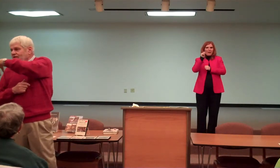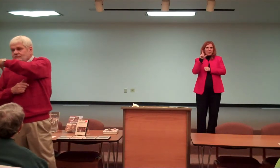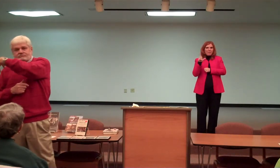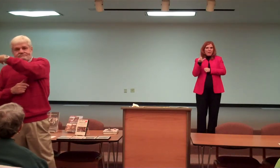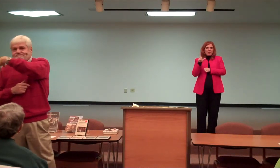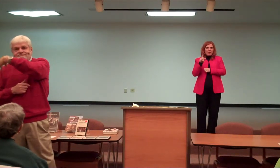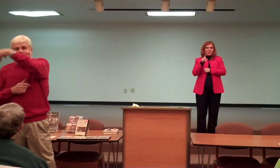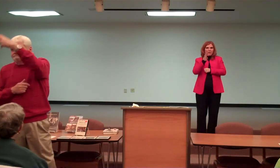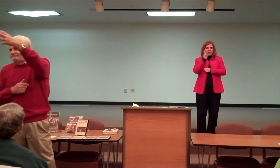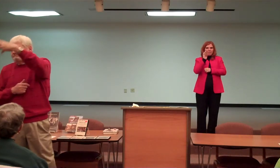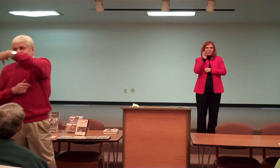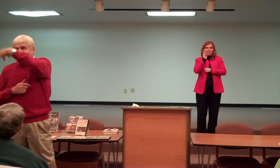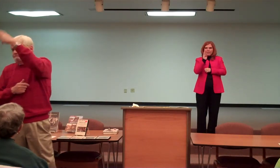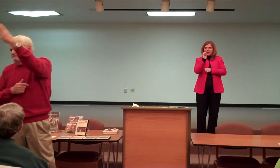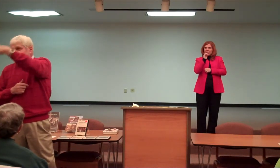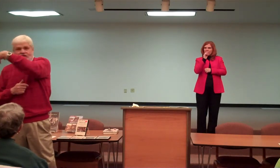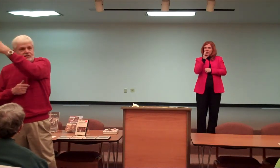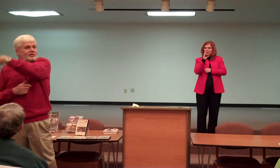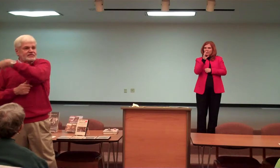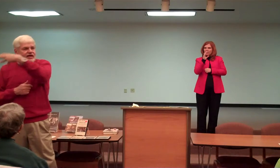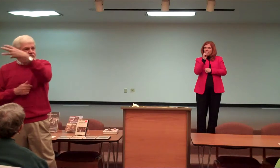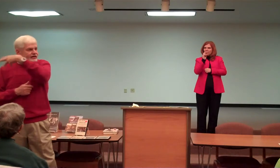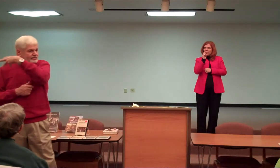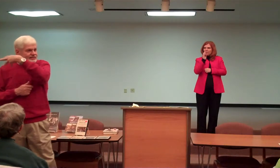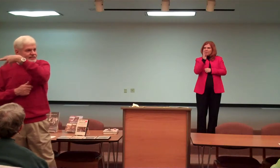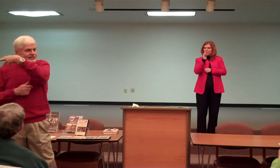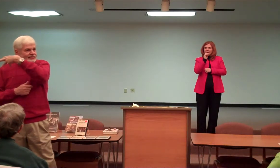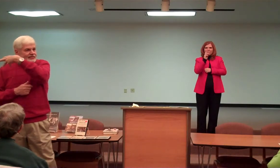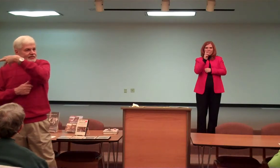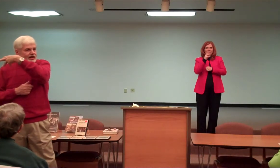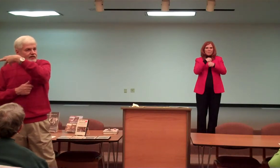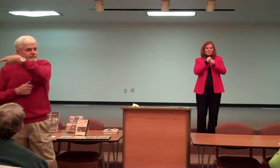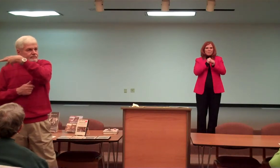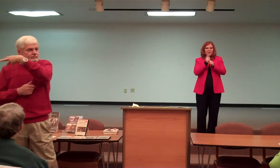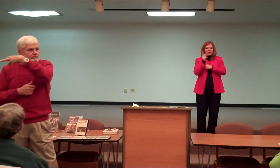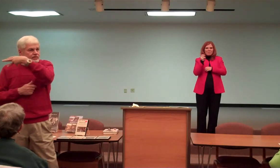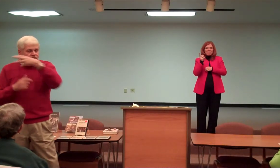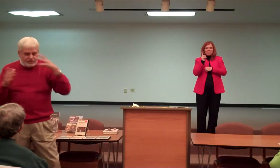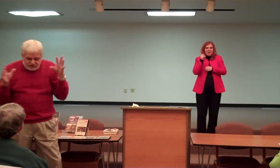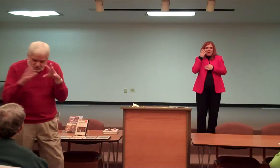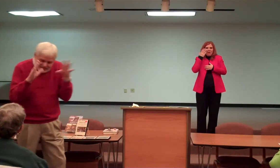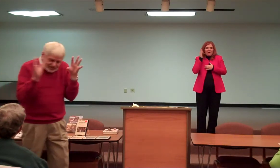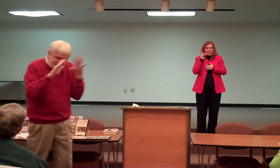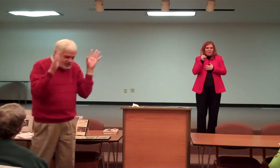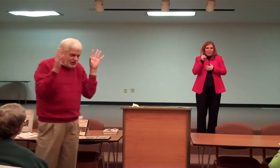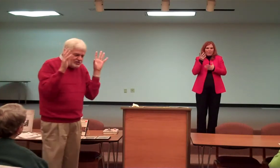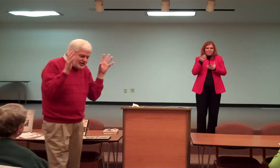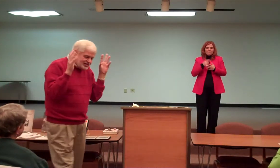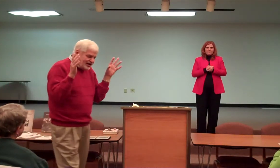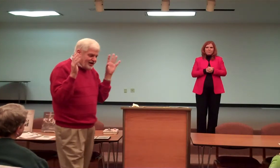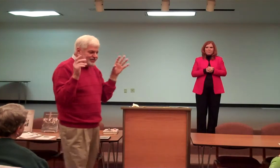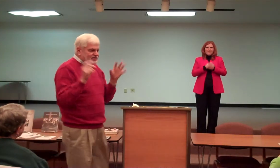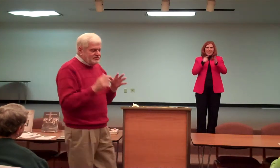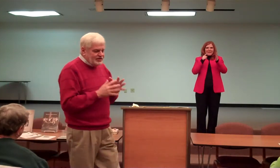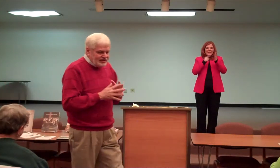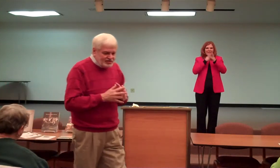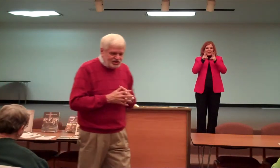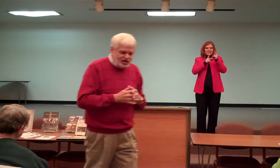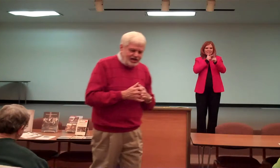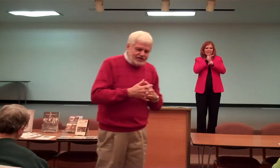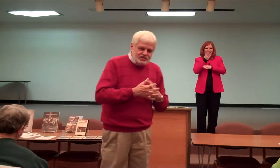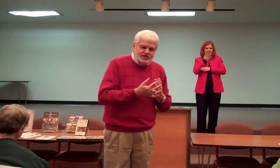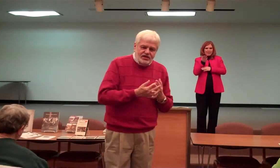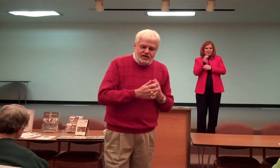BMW's made in someplace down there. Okay? So these kinds of